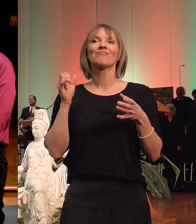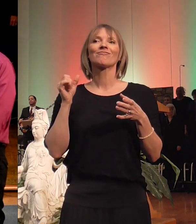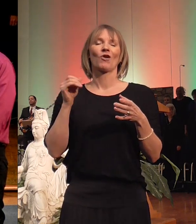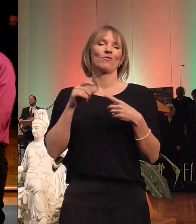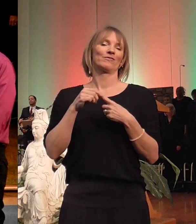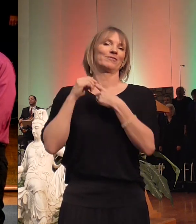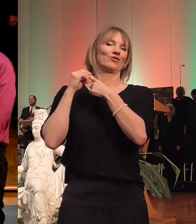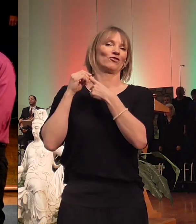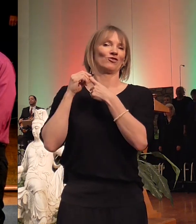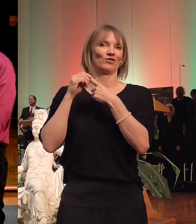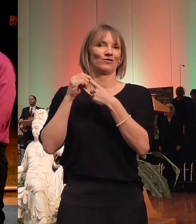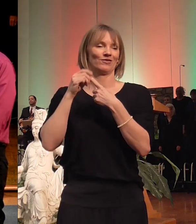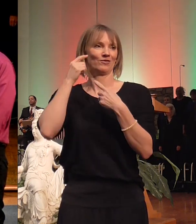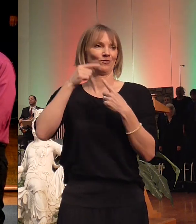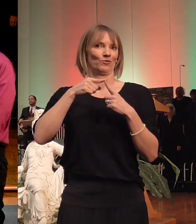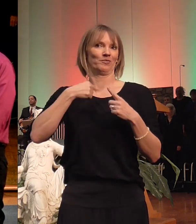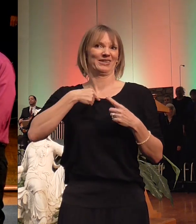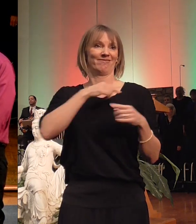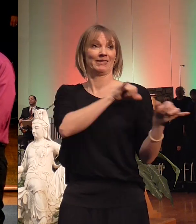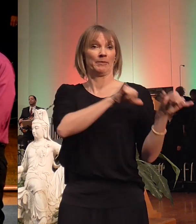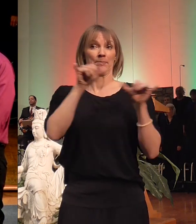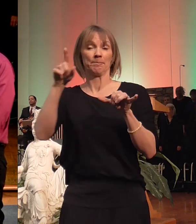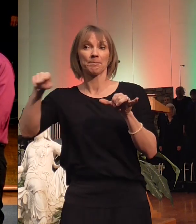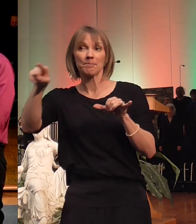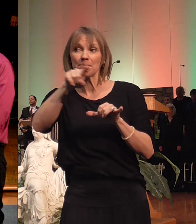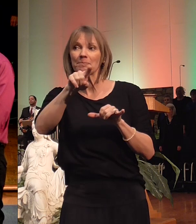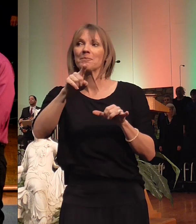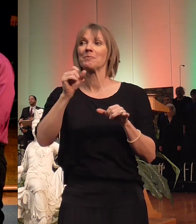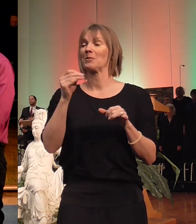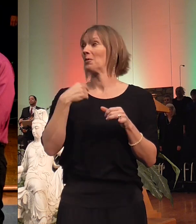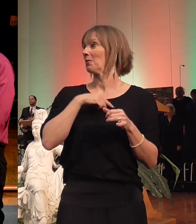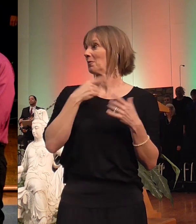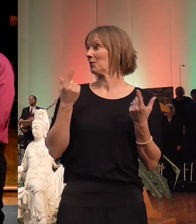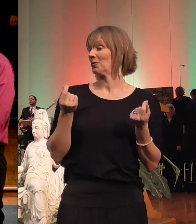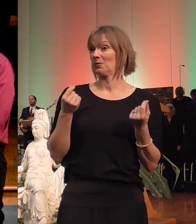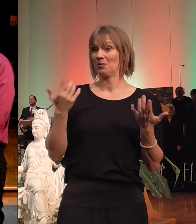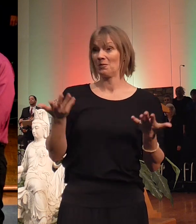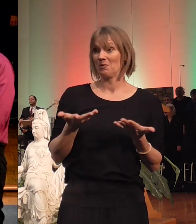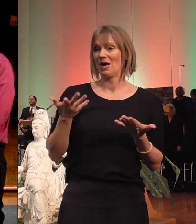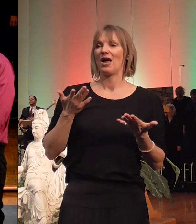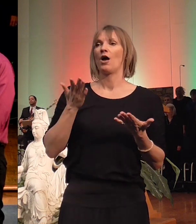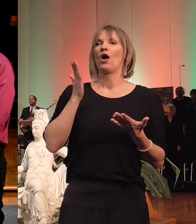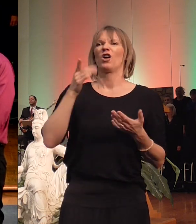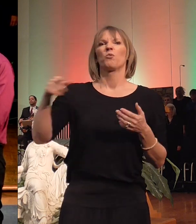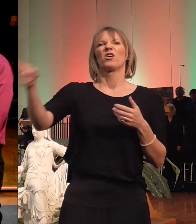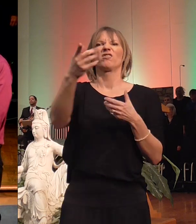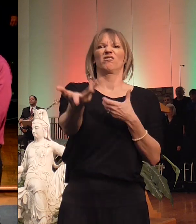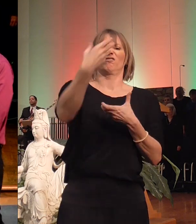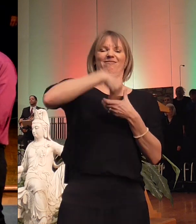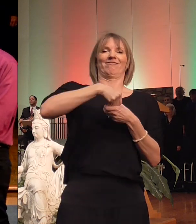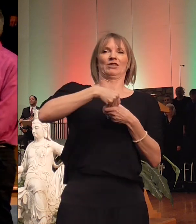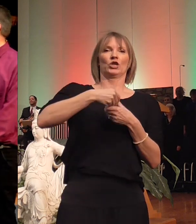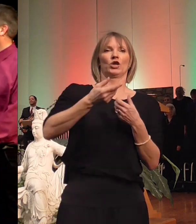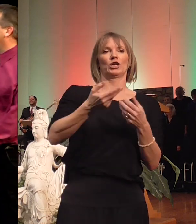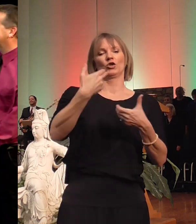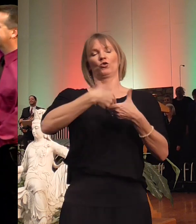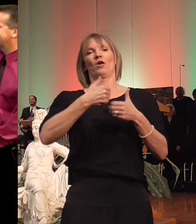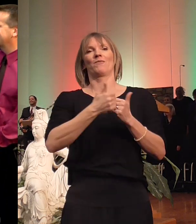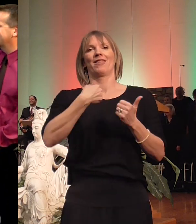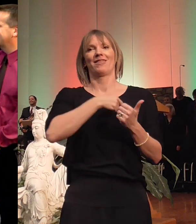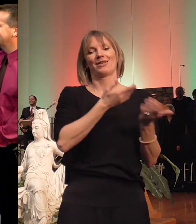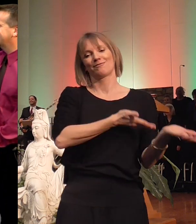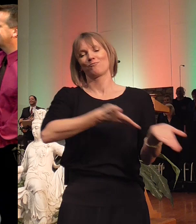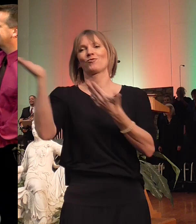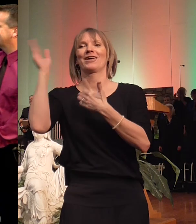are so very special to me as you are. So here's what we're going to do. We're going to pack you all with us in our suitcase and take